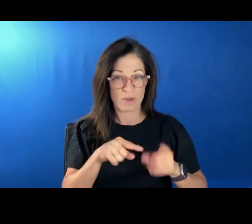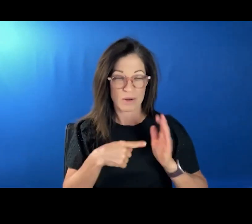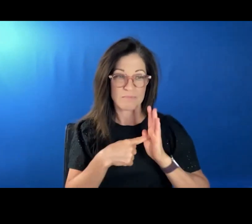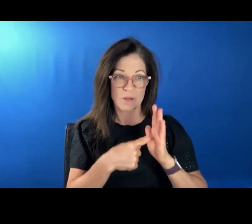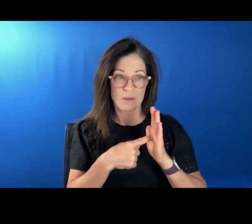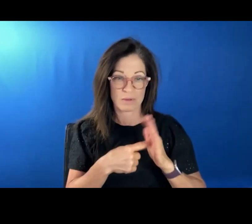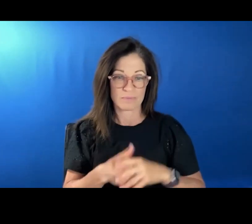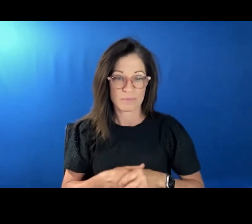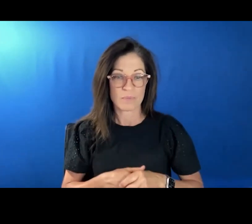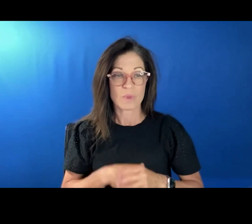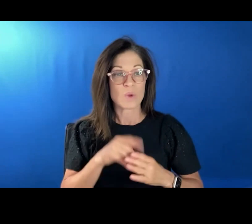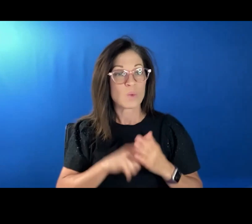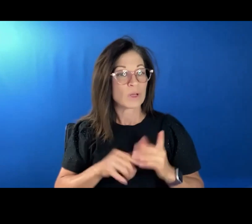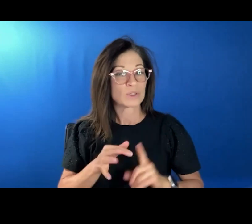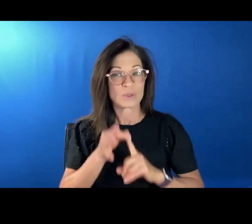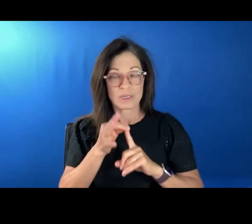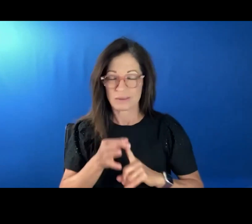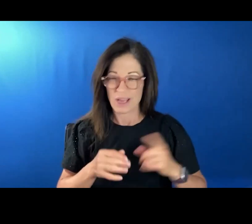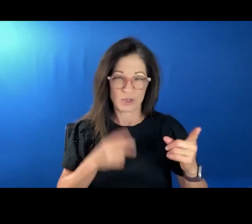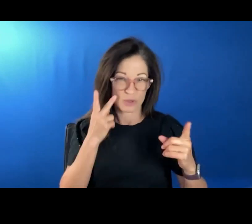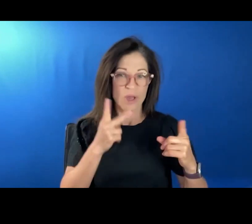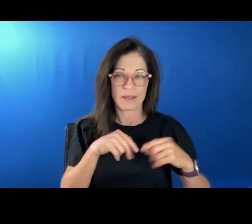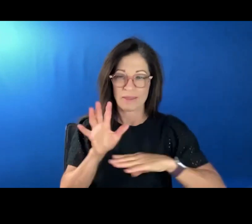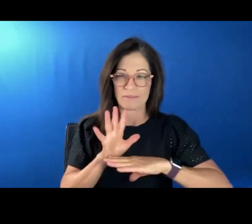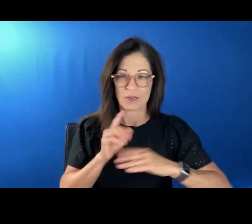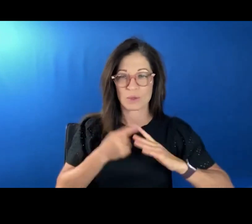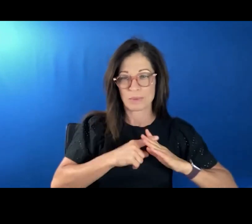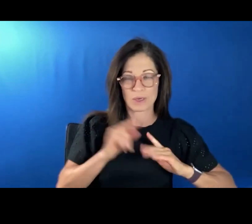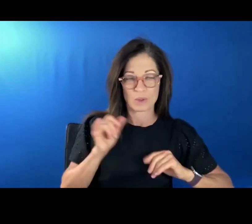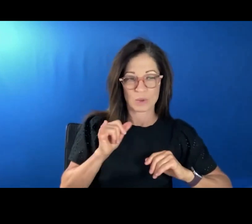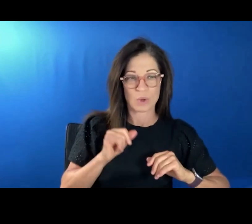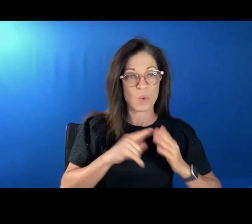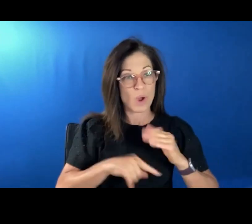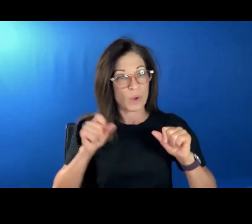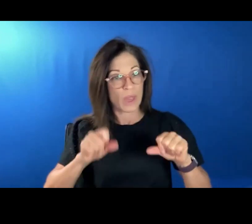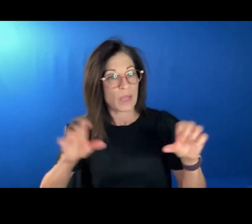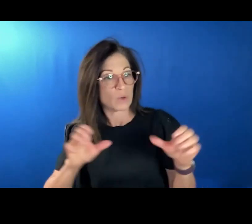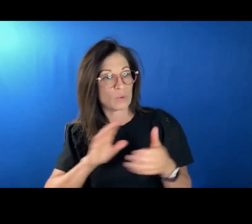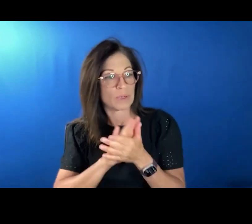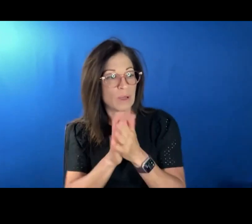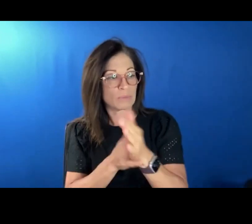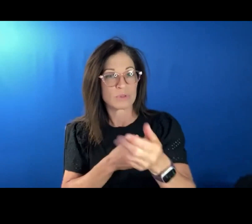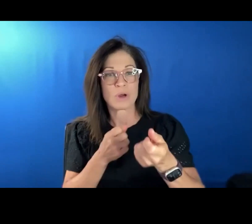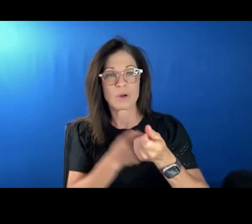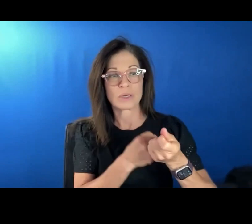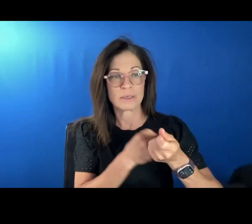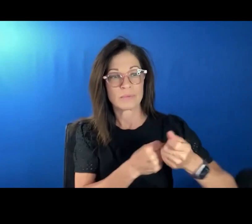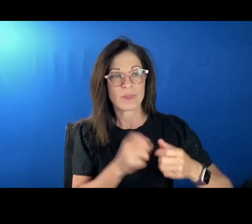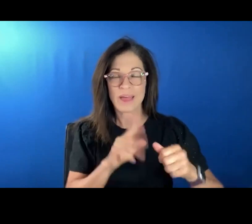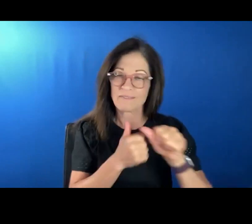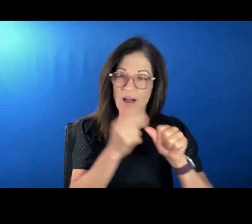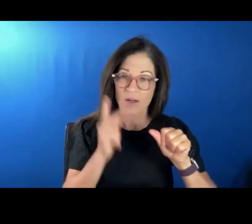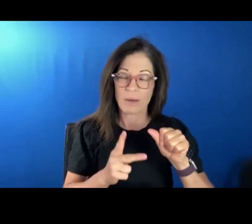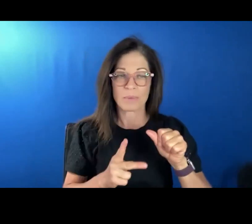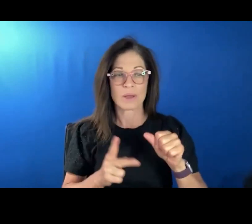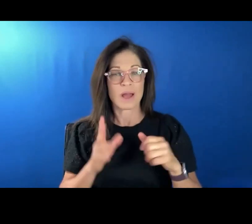the unique piece, and we saw that in the video at the beginning, is what we can do to be supportive. It's that follow-up care. I love in that